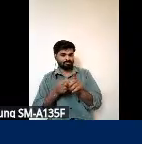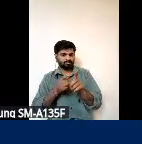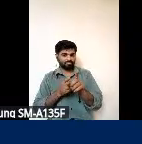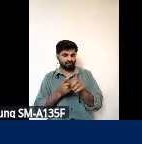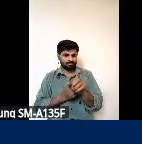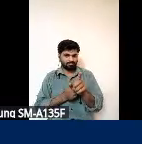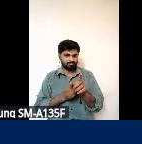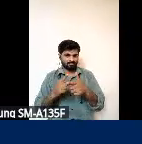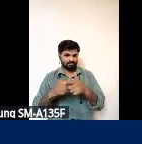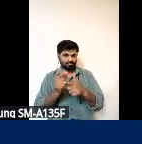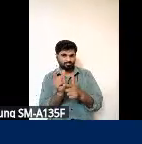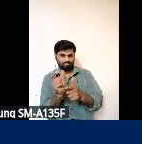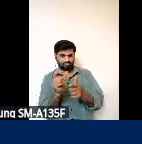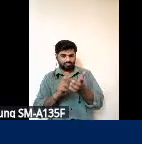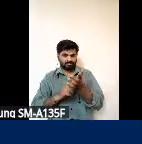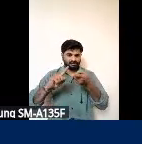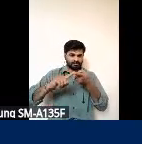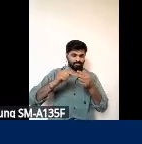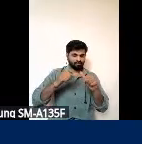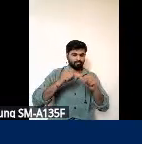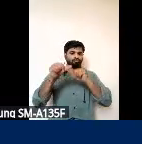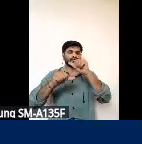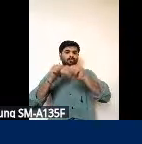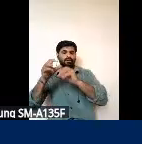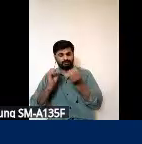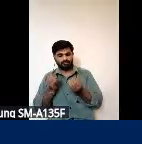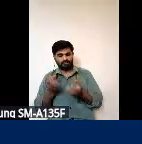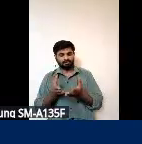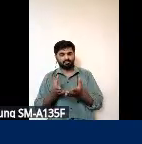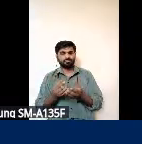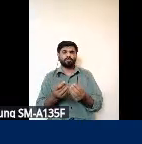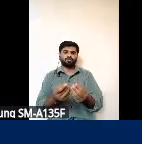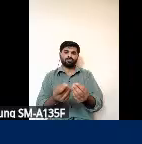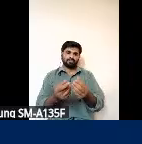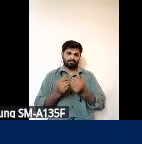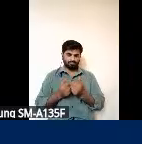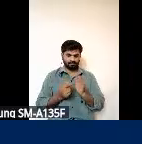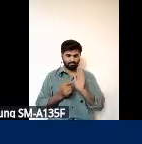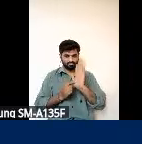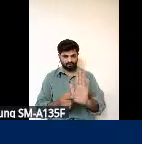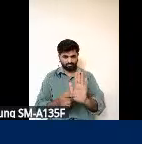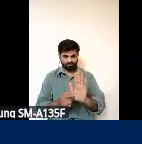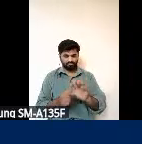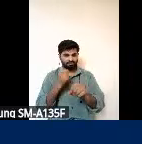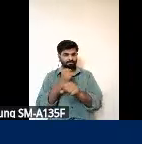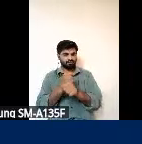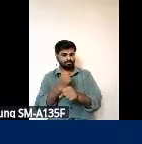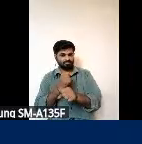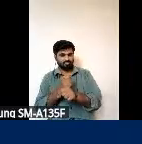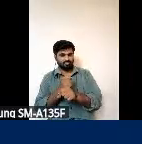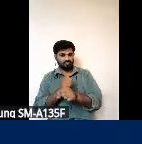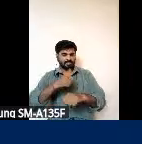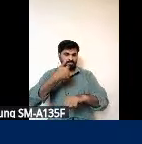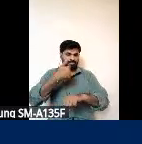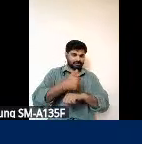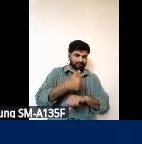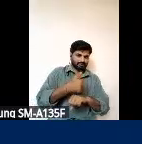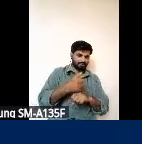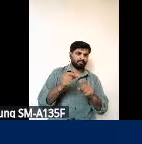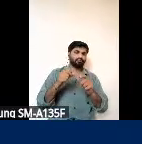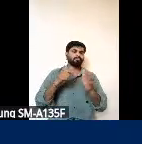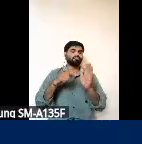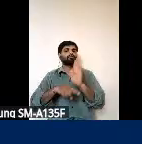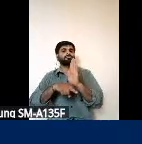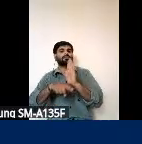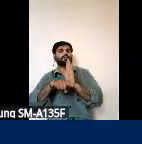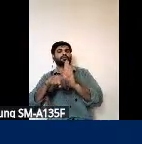the census process officially starts as soon as the government, which is the Ministry of Home Affairs, publishes a notification of starting